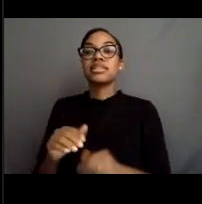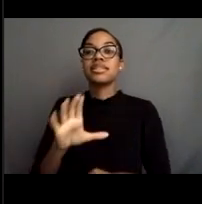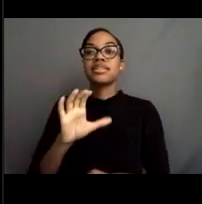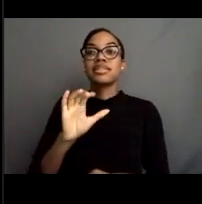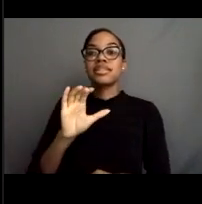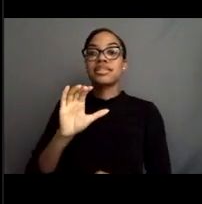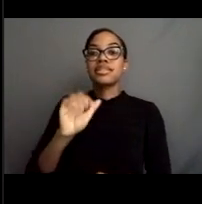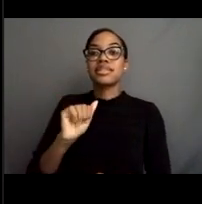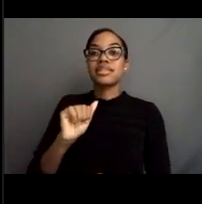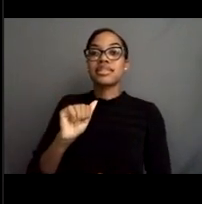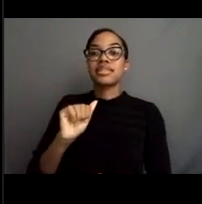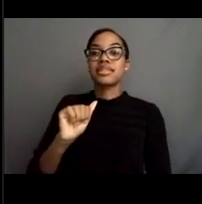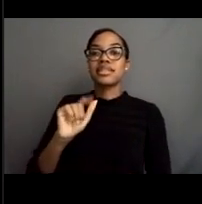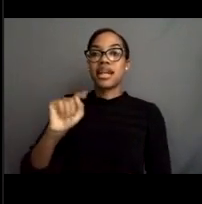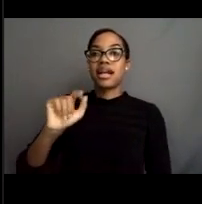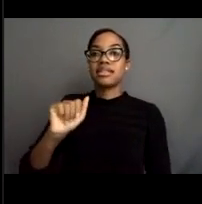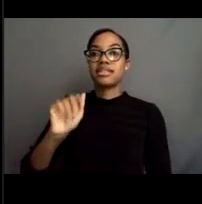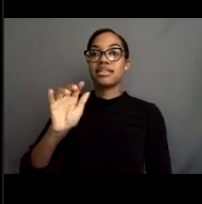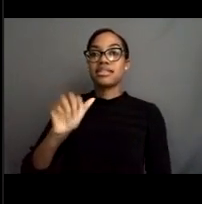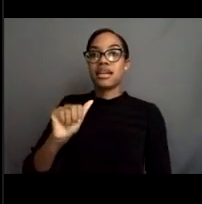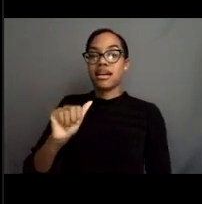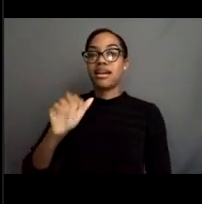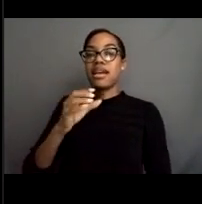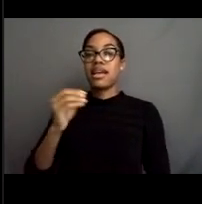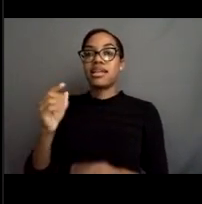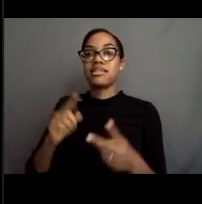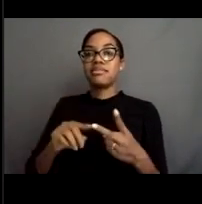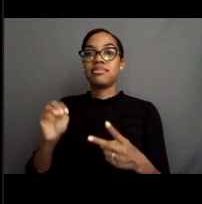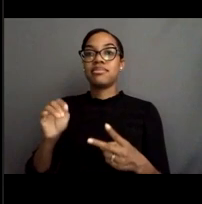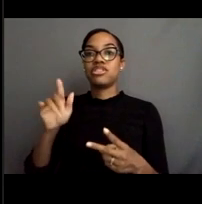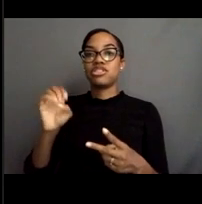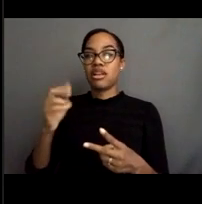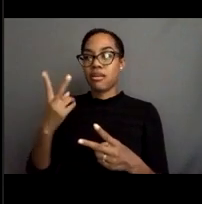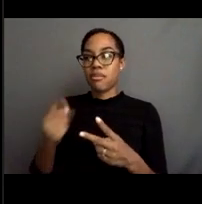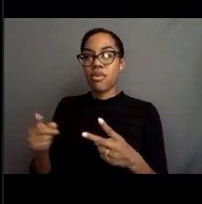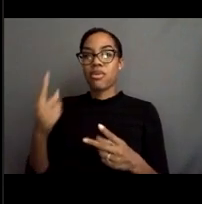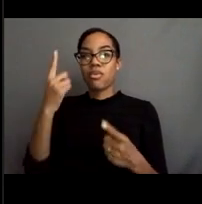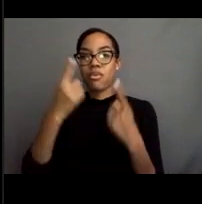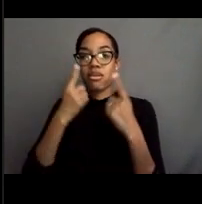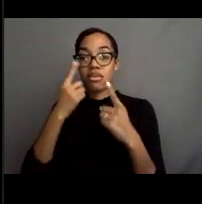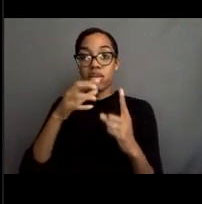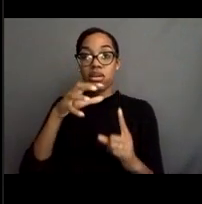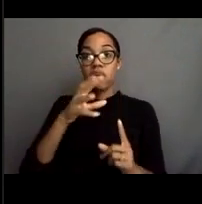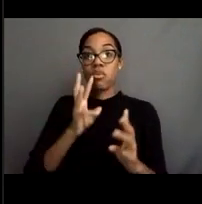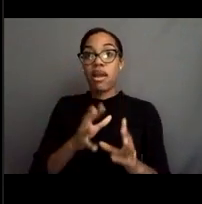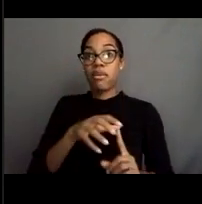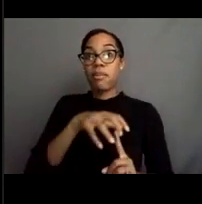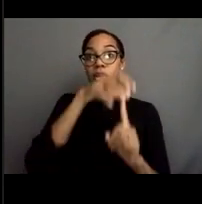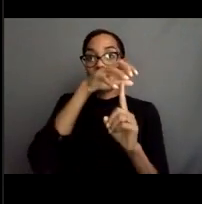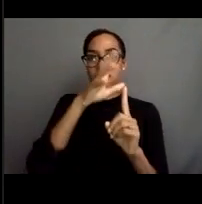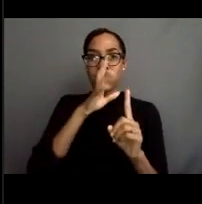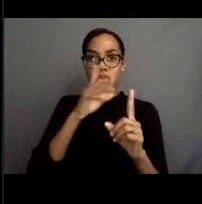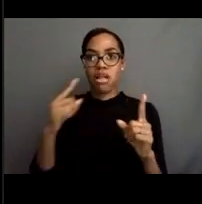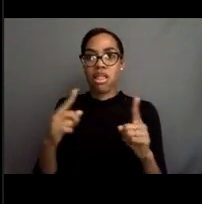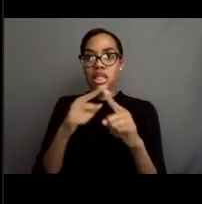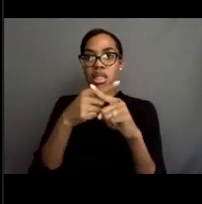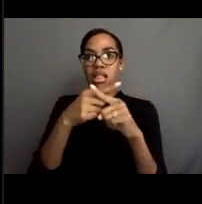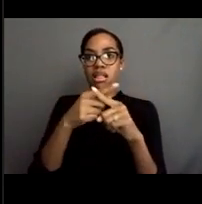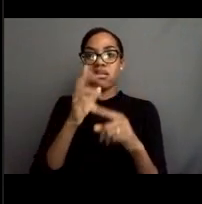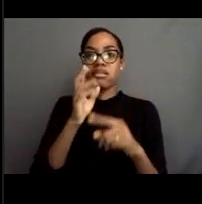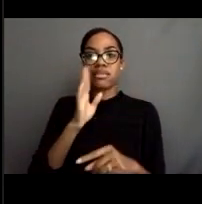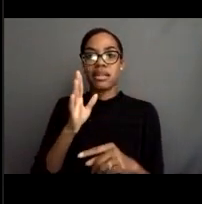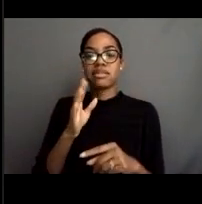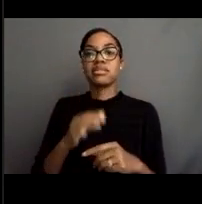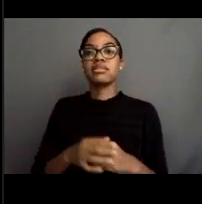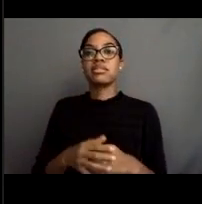are very concerned about airplanes and weather balloons colliding. Can you say anything about that? No, and that's